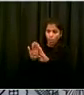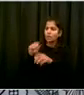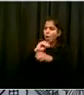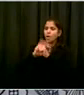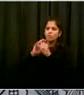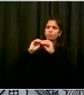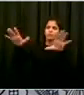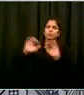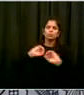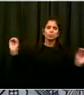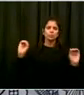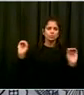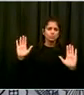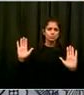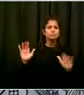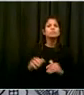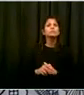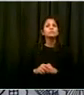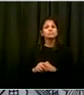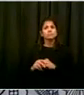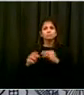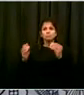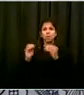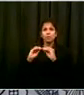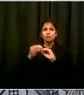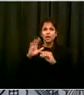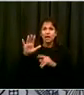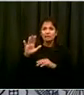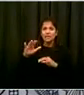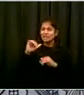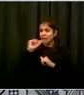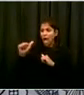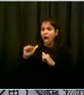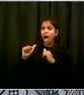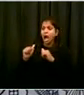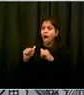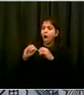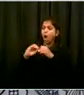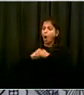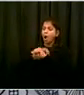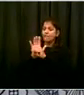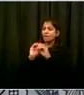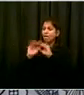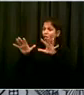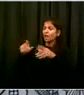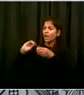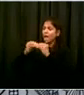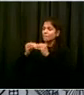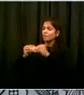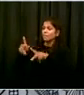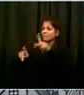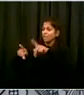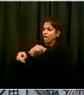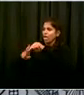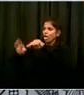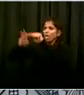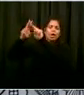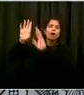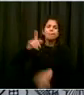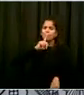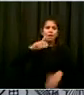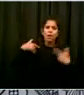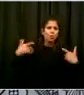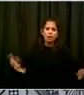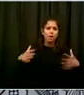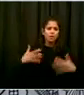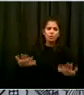work together. Everyone has to be committed and disciplined. And if you hear voices of division, if you hear coronavirus denialists, if you hear people out